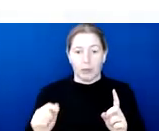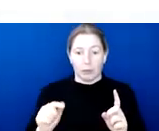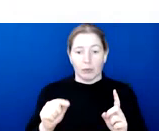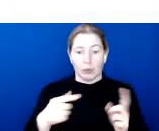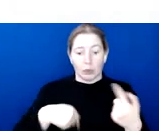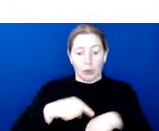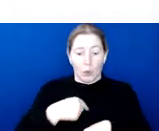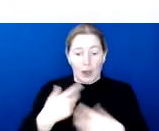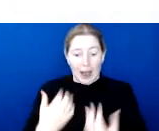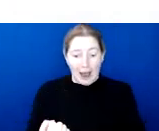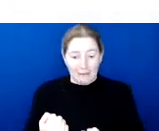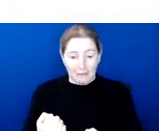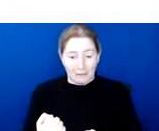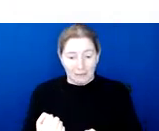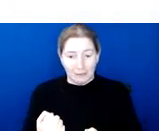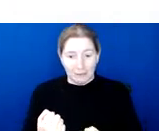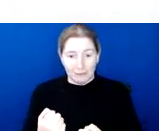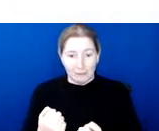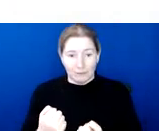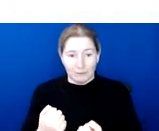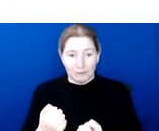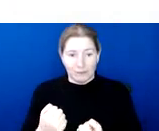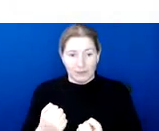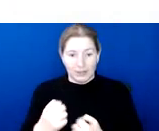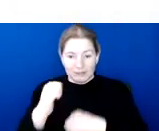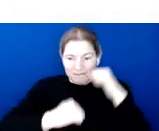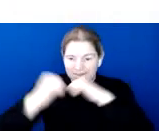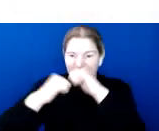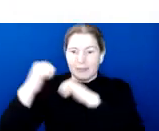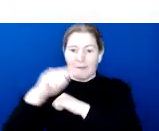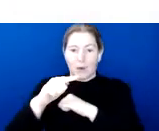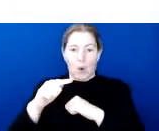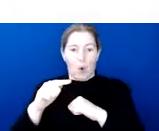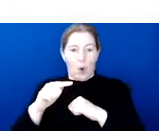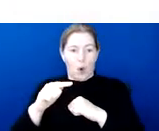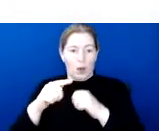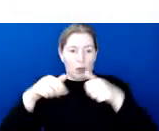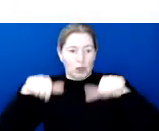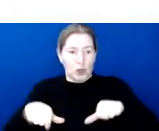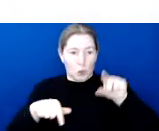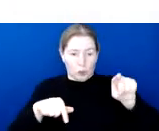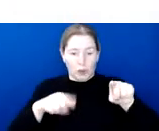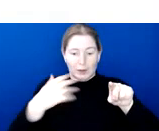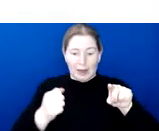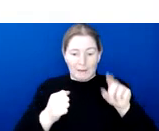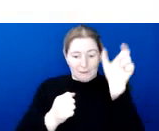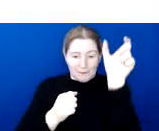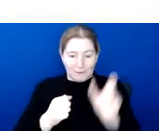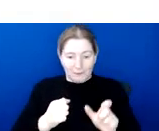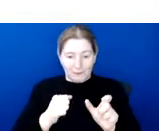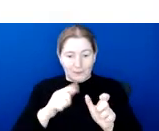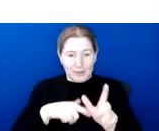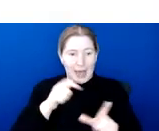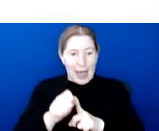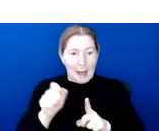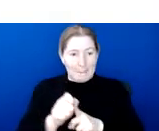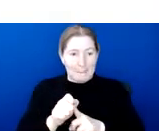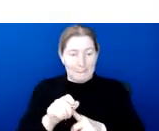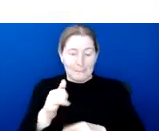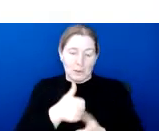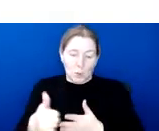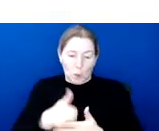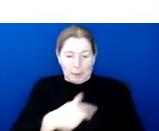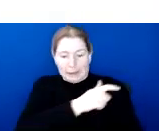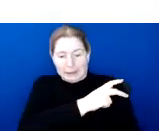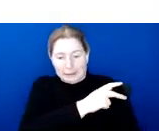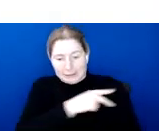We have the architecture for the solution, which is the expense user, usually an employee. They can